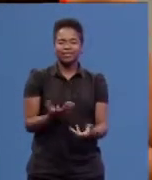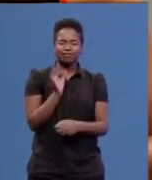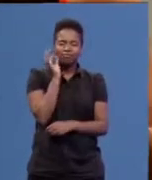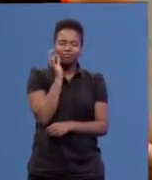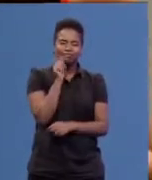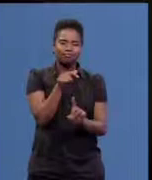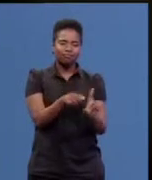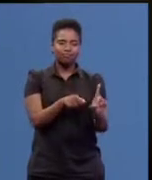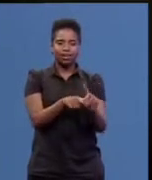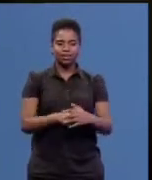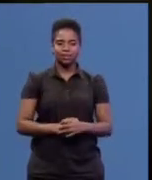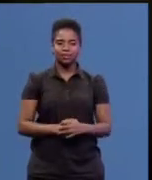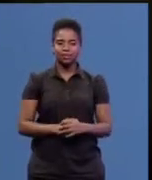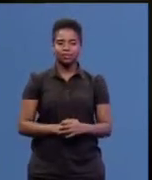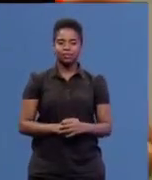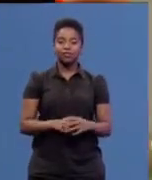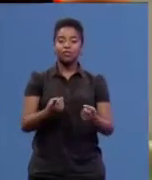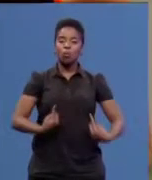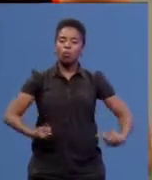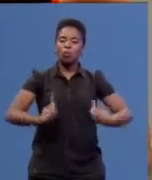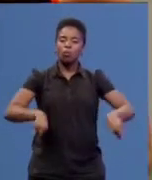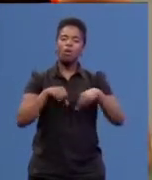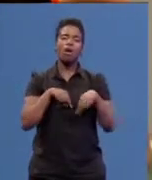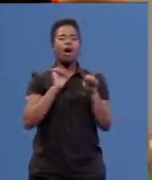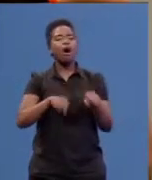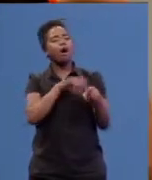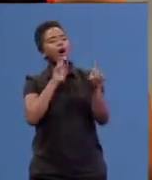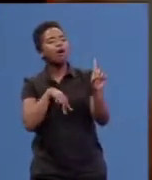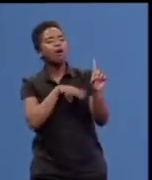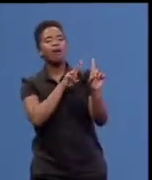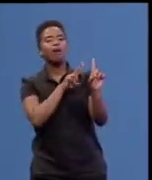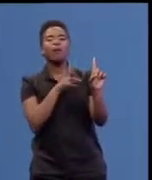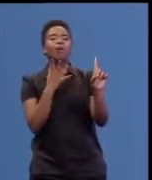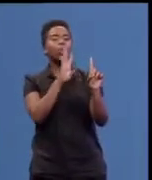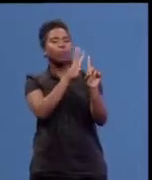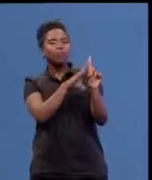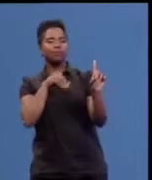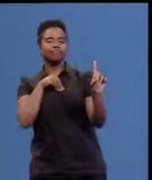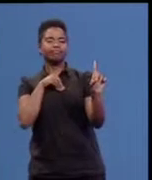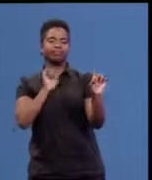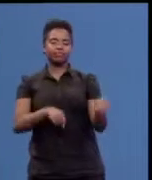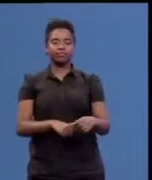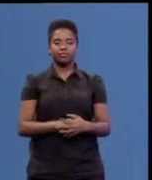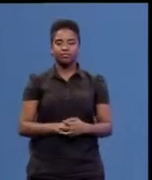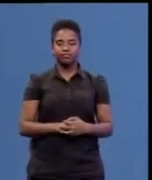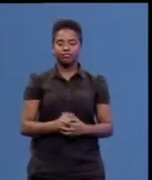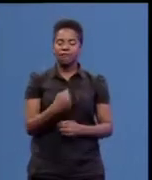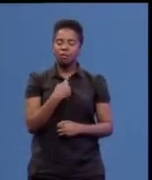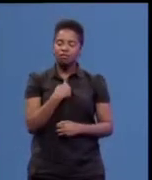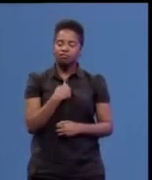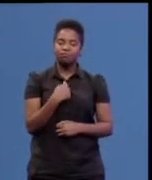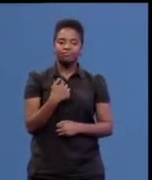dink ons almal kan opkyk na hom toe en net wees soos hy was. I am blessed to have